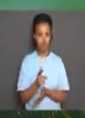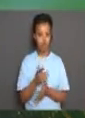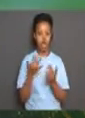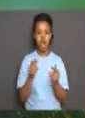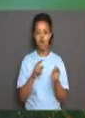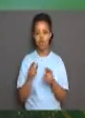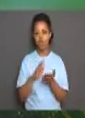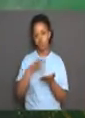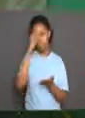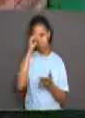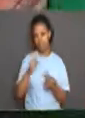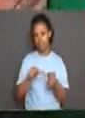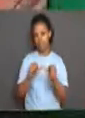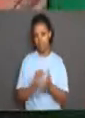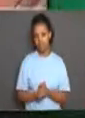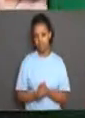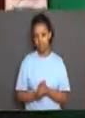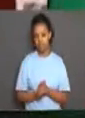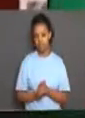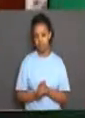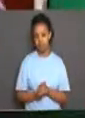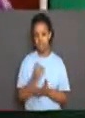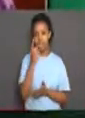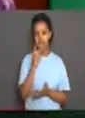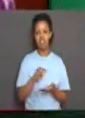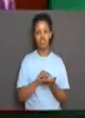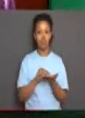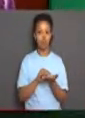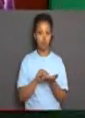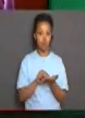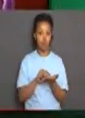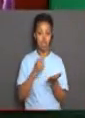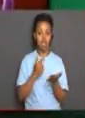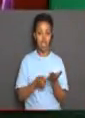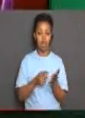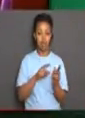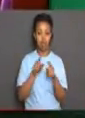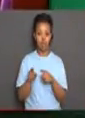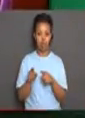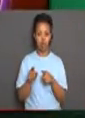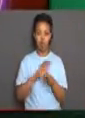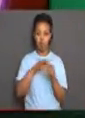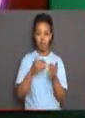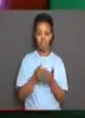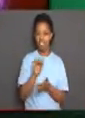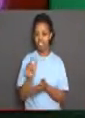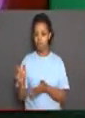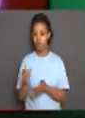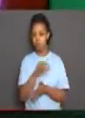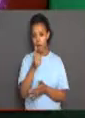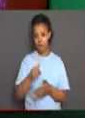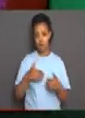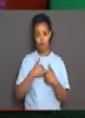move on with the lesson. One molecule that is generally similar in all